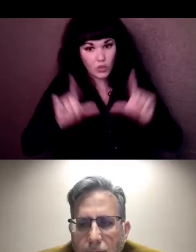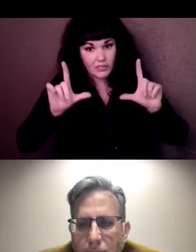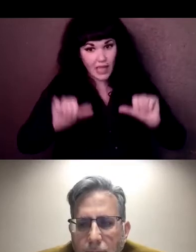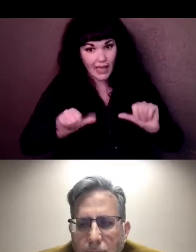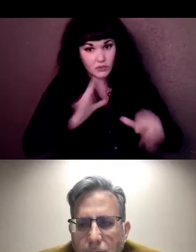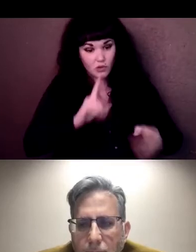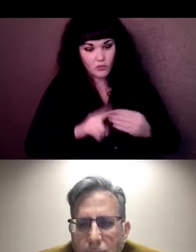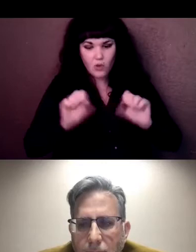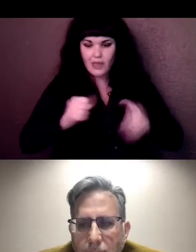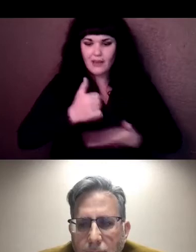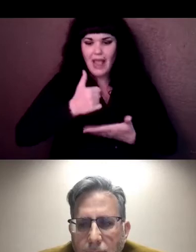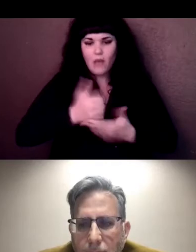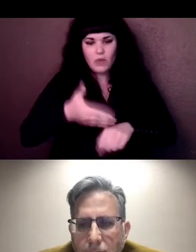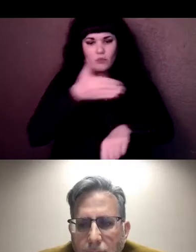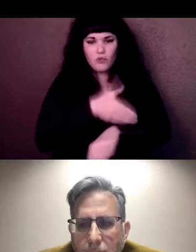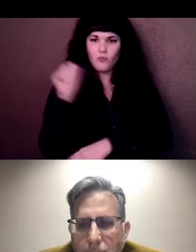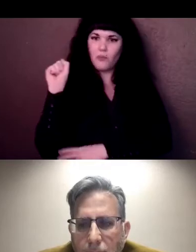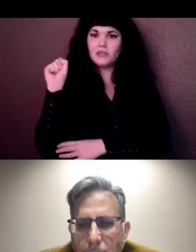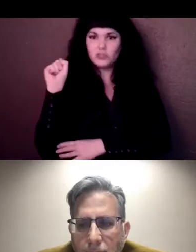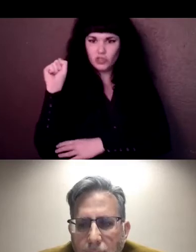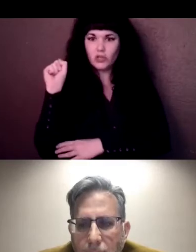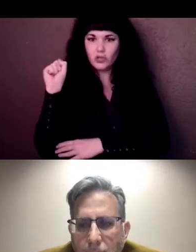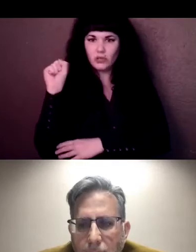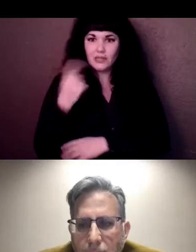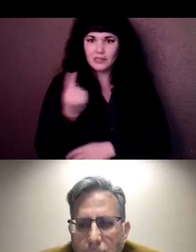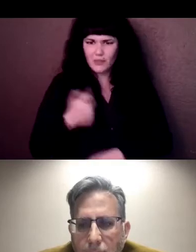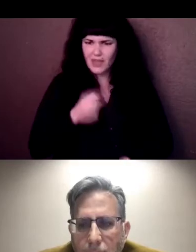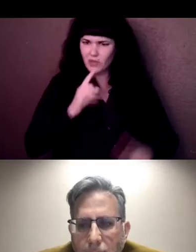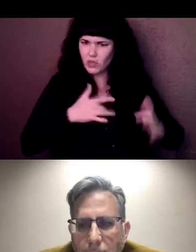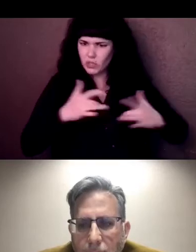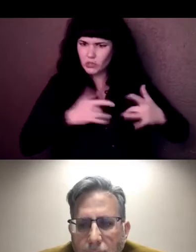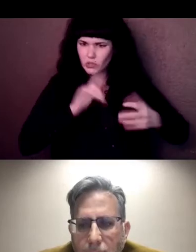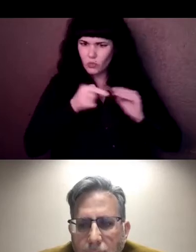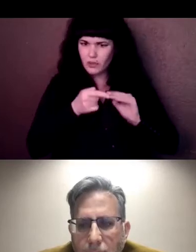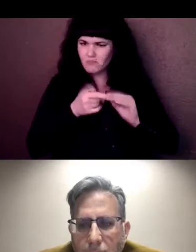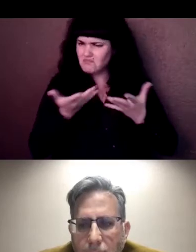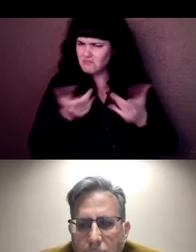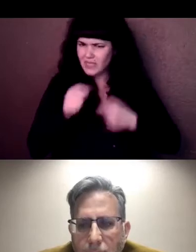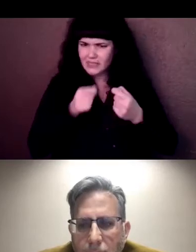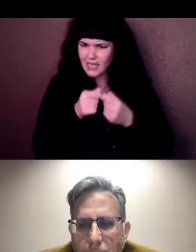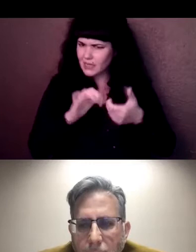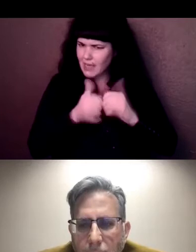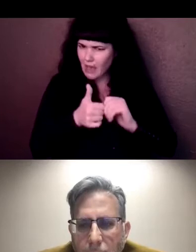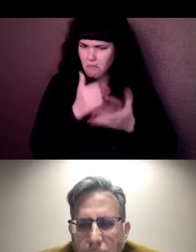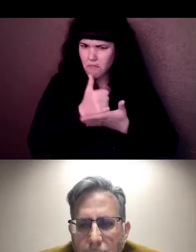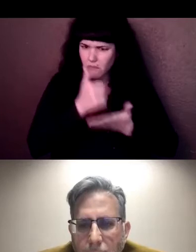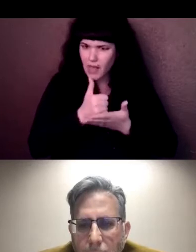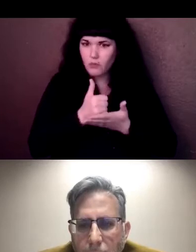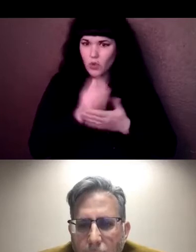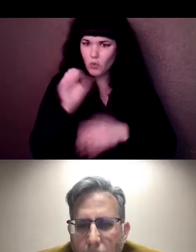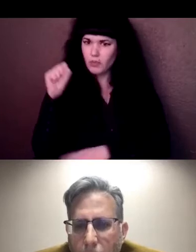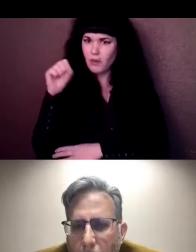posture, something that I'm very concerned with. What exactly does your product help with this issue?